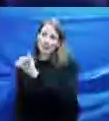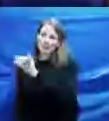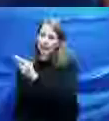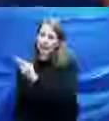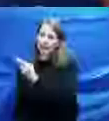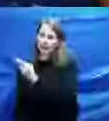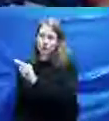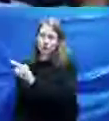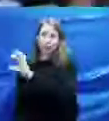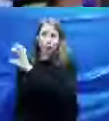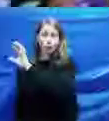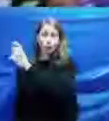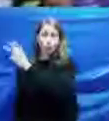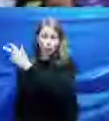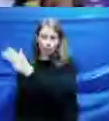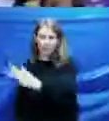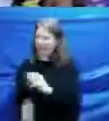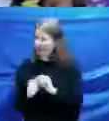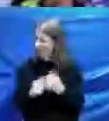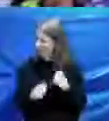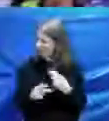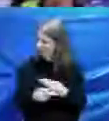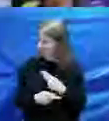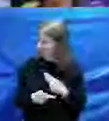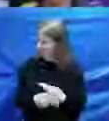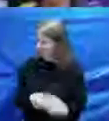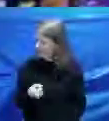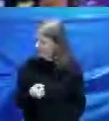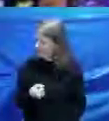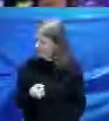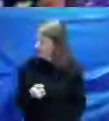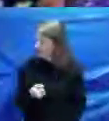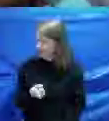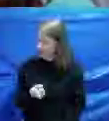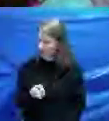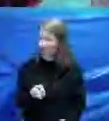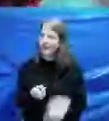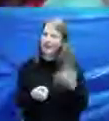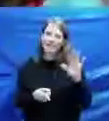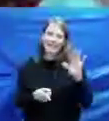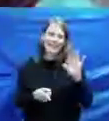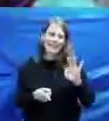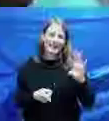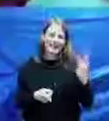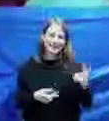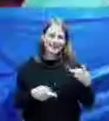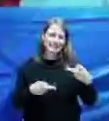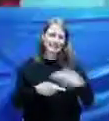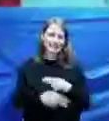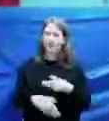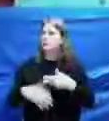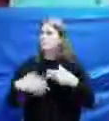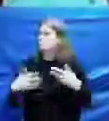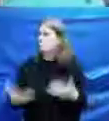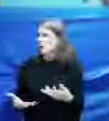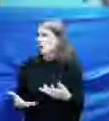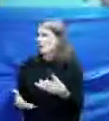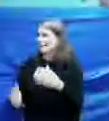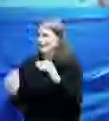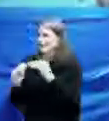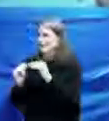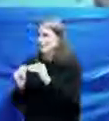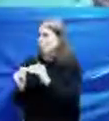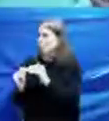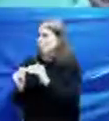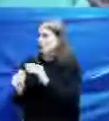how am I going to figure out the height from here? 96 times what is going to get me to 960? 10. Yeah. How did you